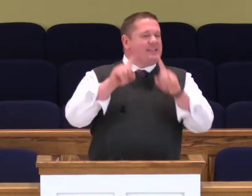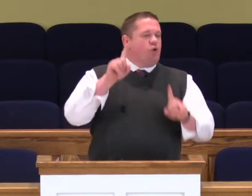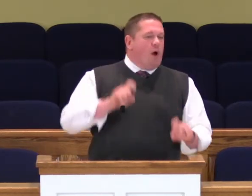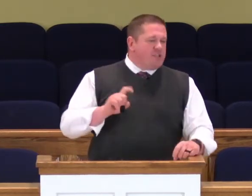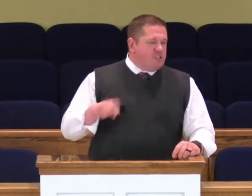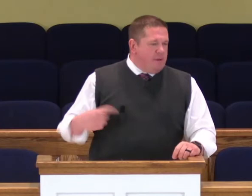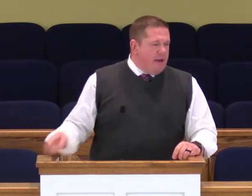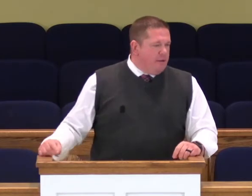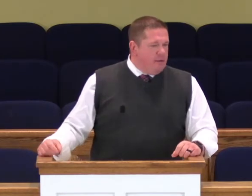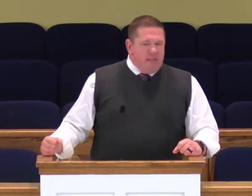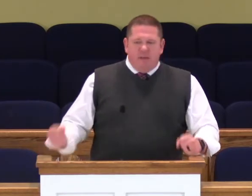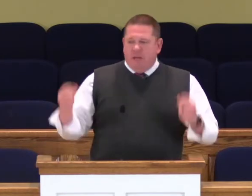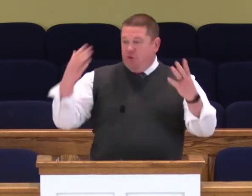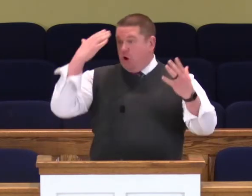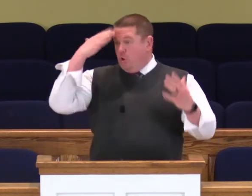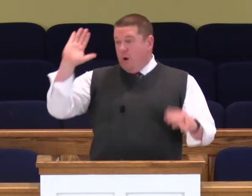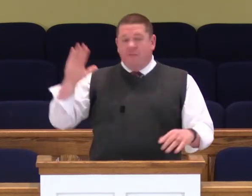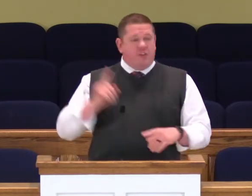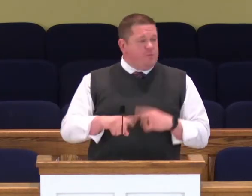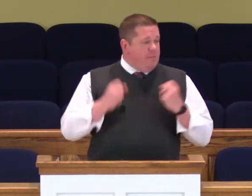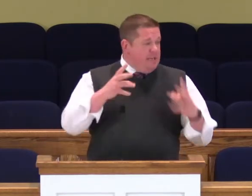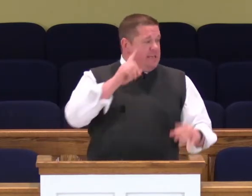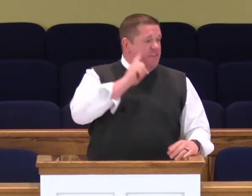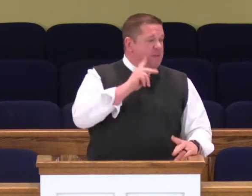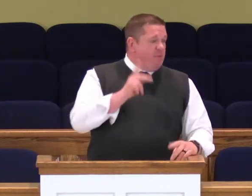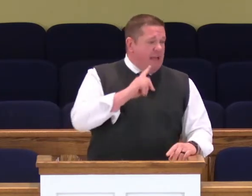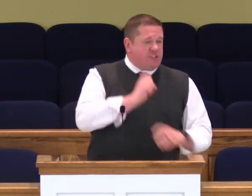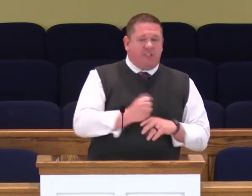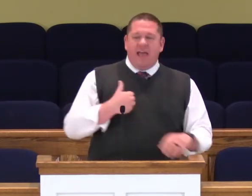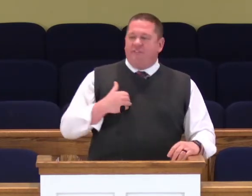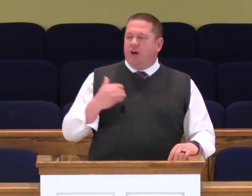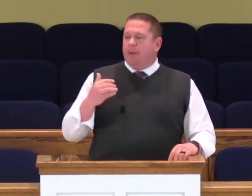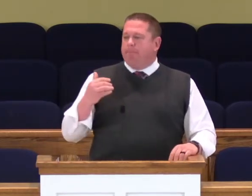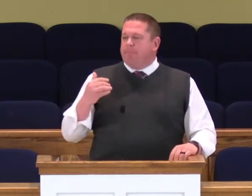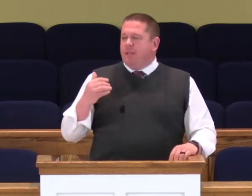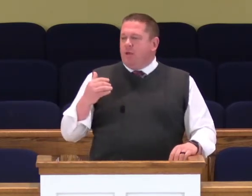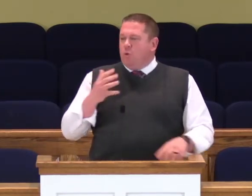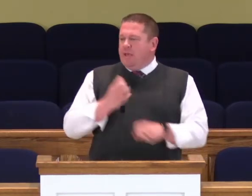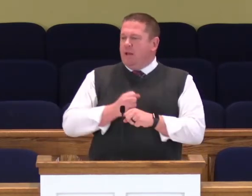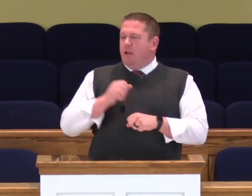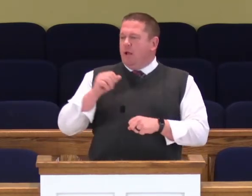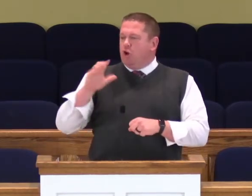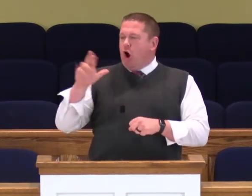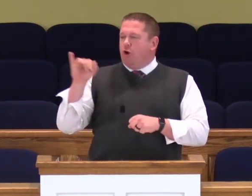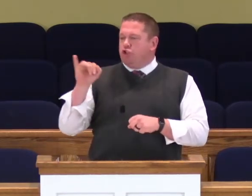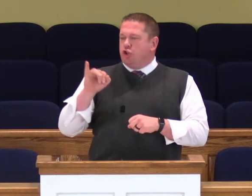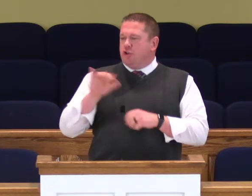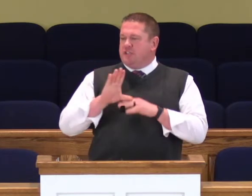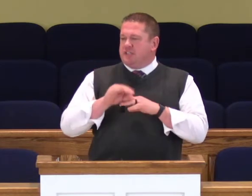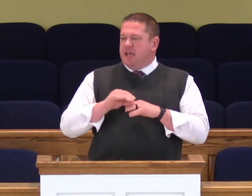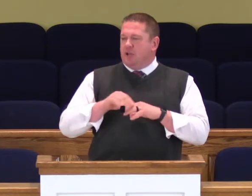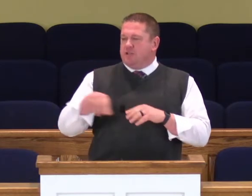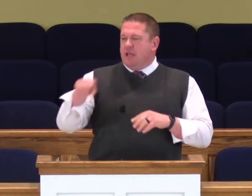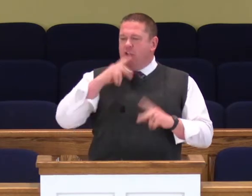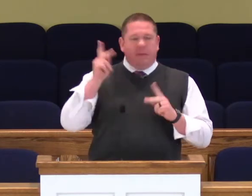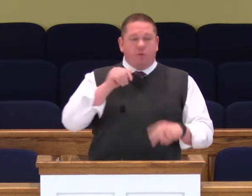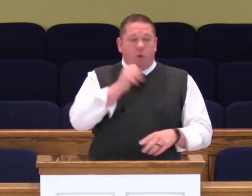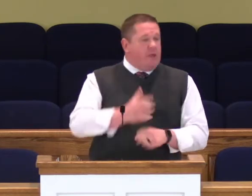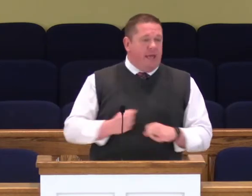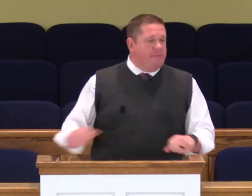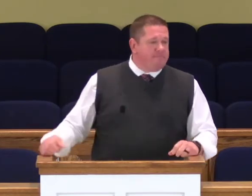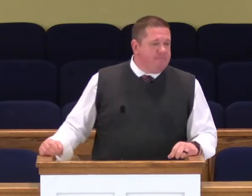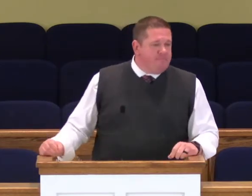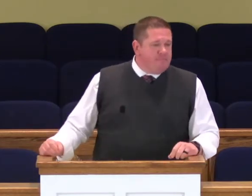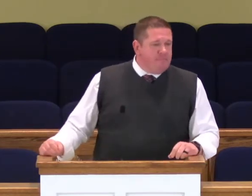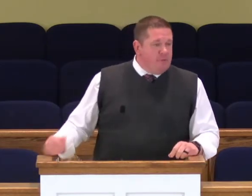were asking questions about it. And many of you aren't aware of this, but many deaf people actually will get car insurance discounts that hearing people don't